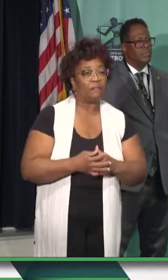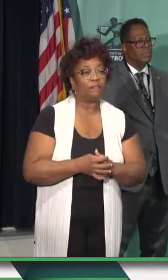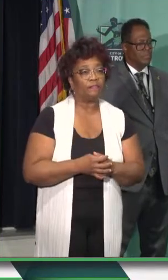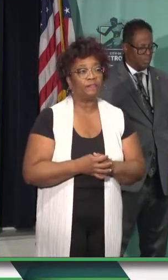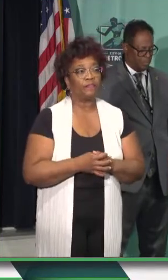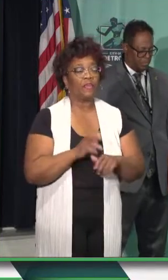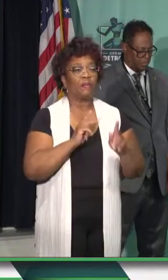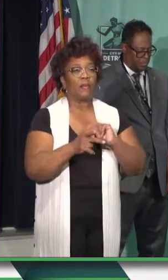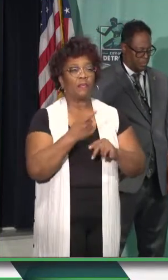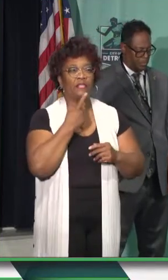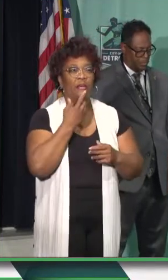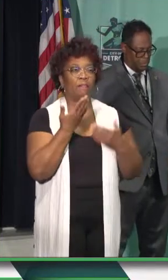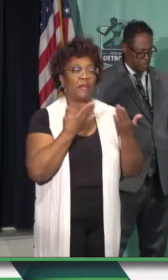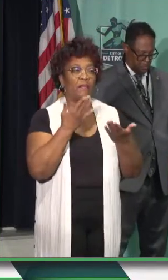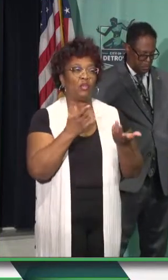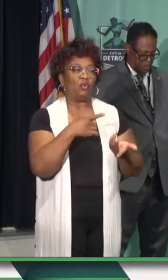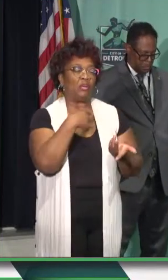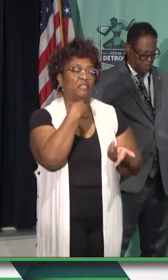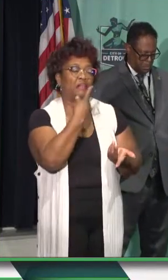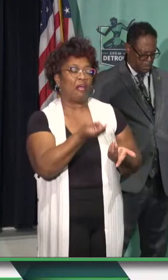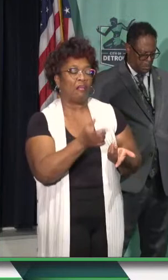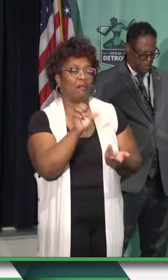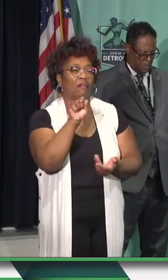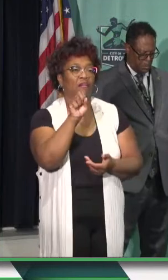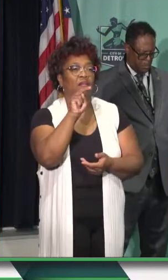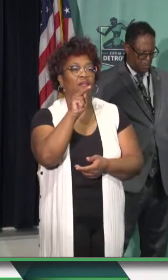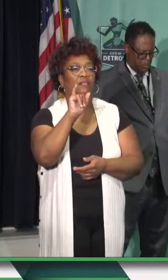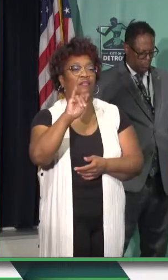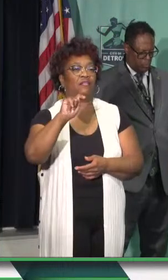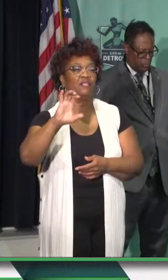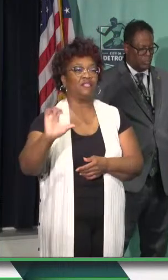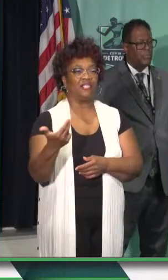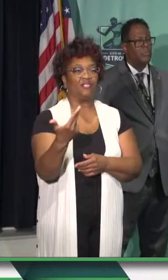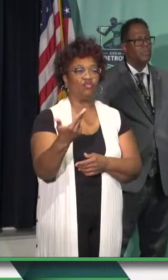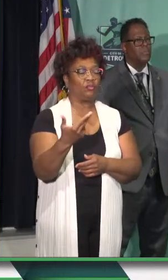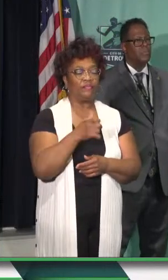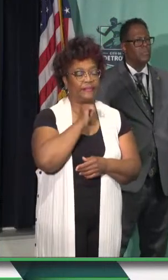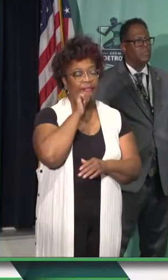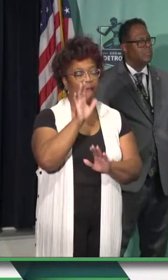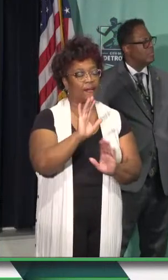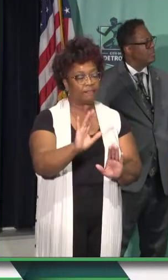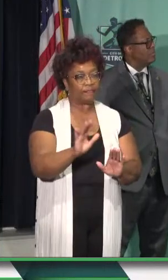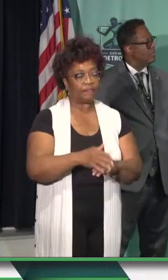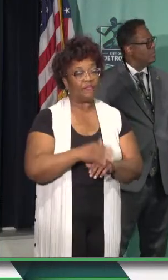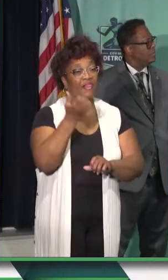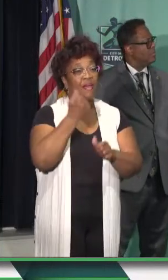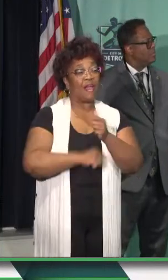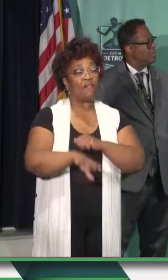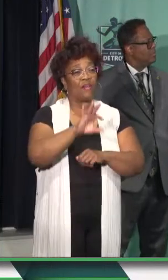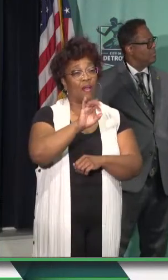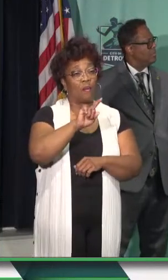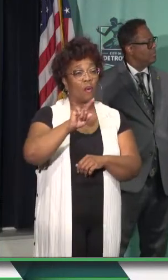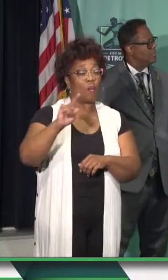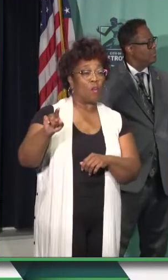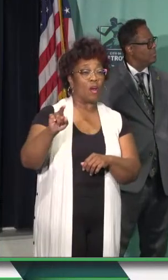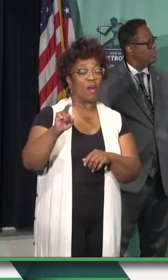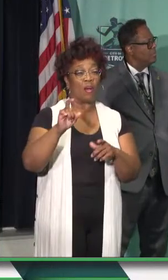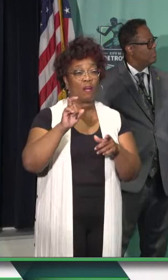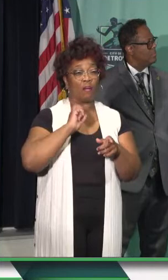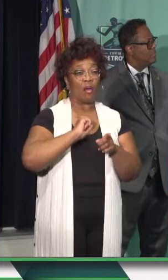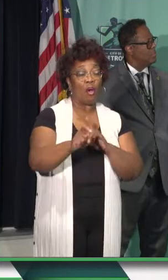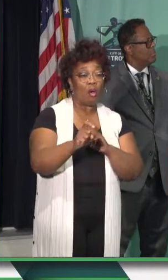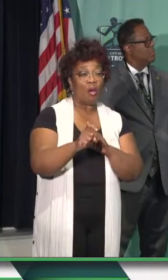say this is snitching, it is not. Every 911 call with the absence of an officer seeing a crime